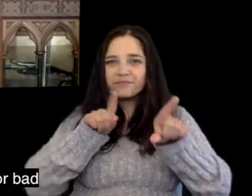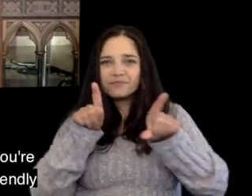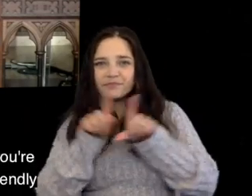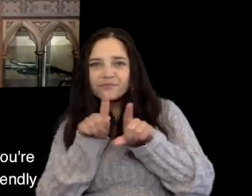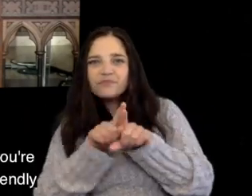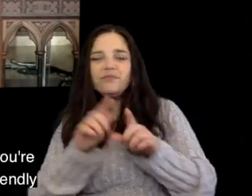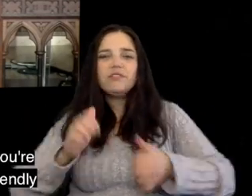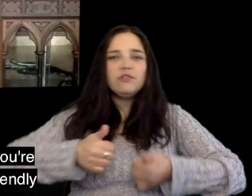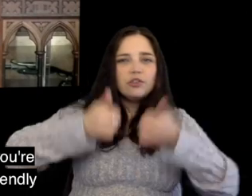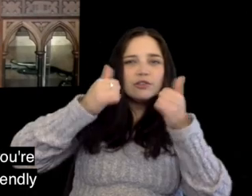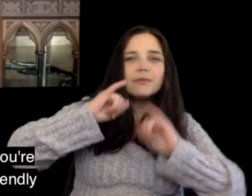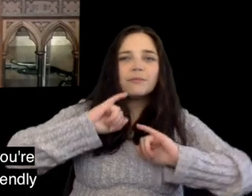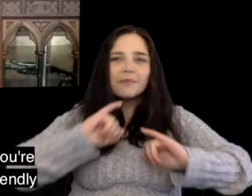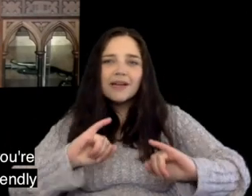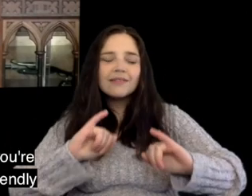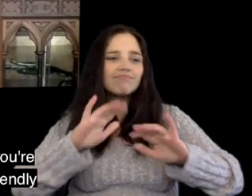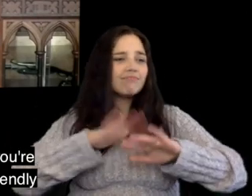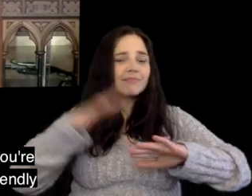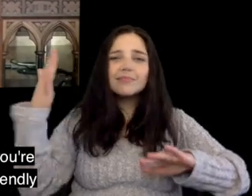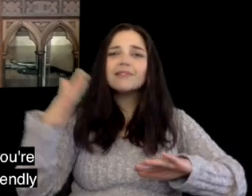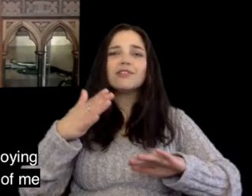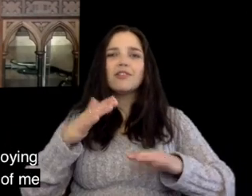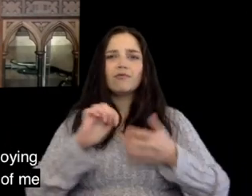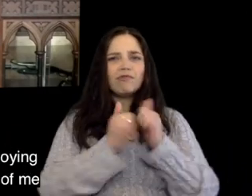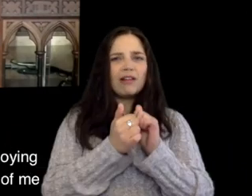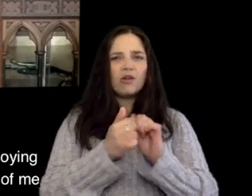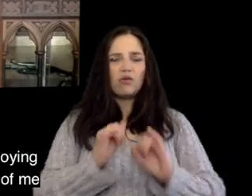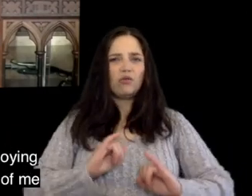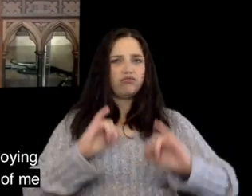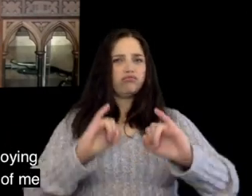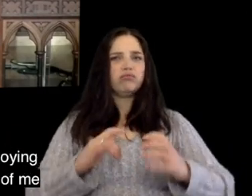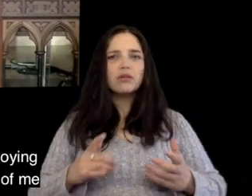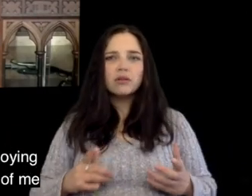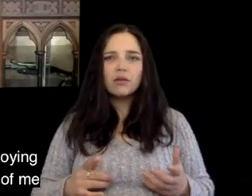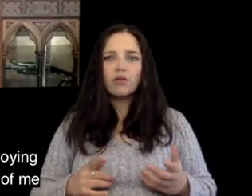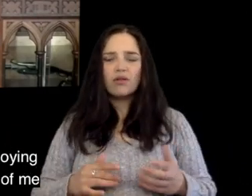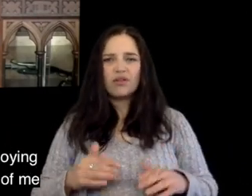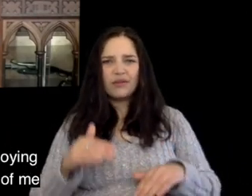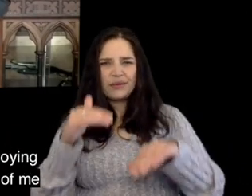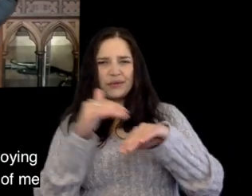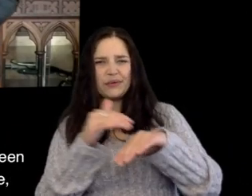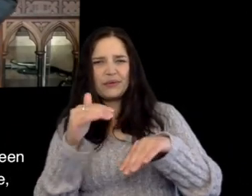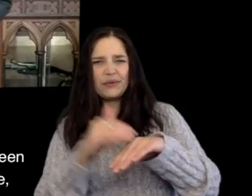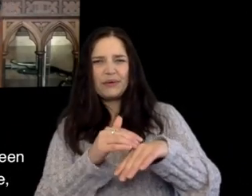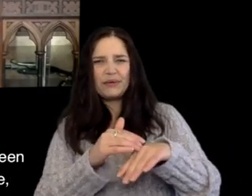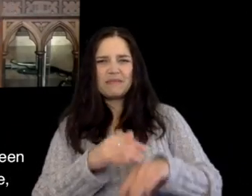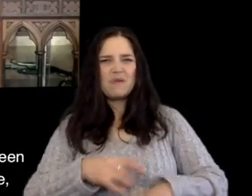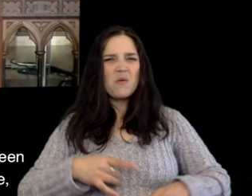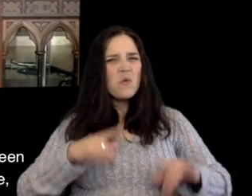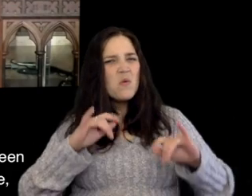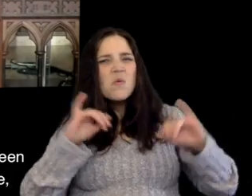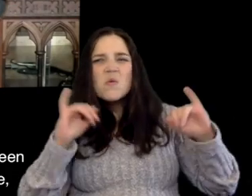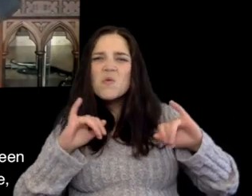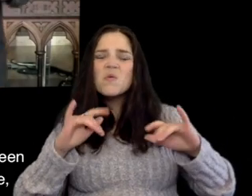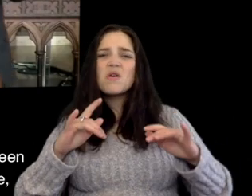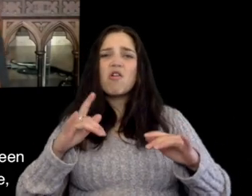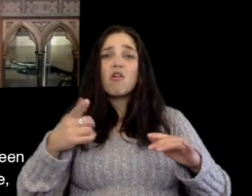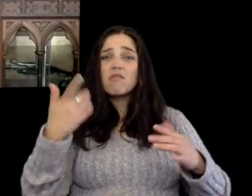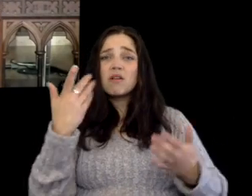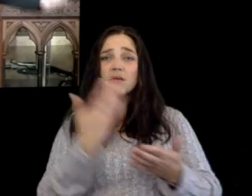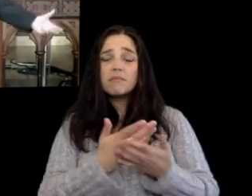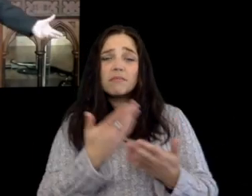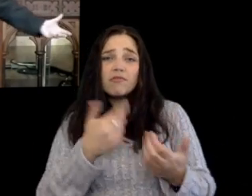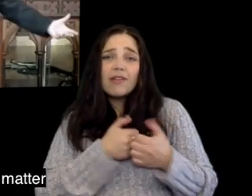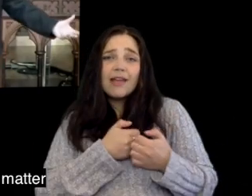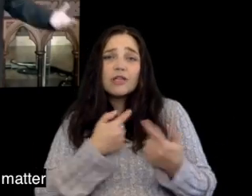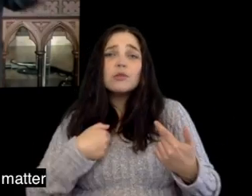same. Whether you're good or bad, or whether we think you're friendly or unfriendly, or whether you're annoying the absolute heck out of me, or whether you've